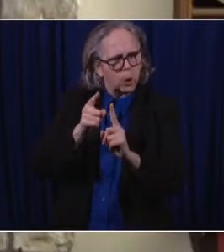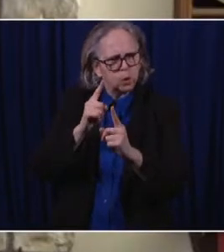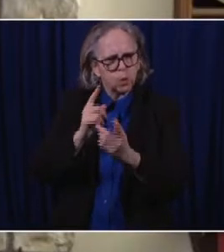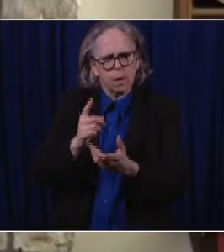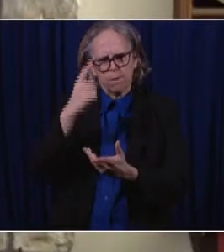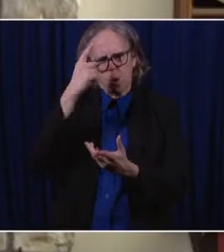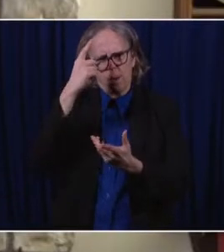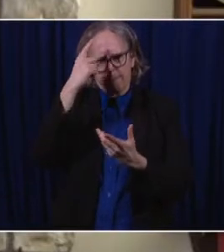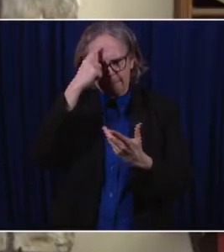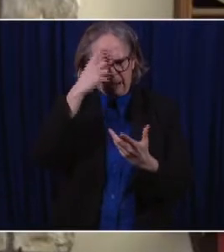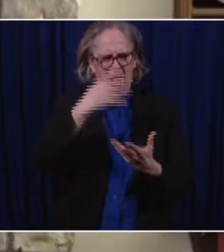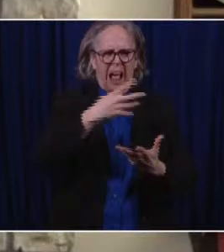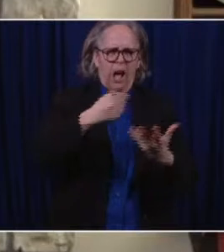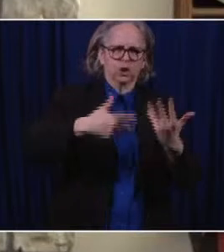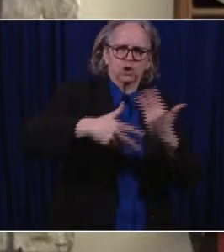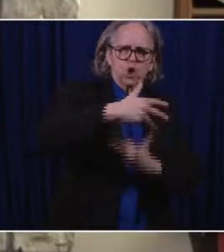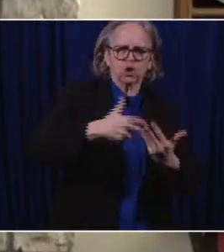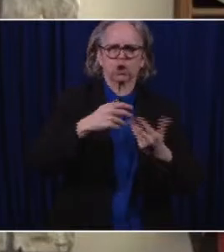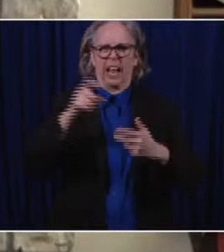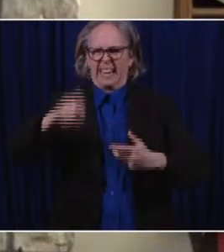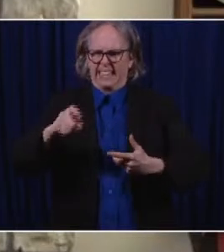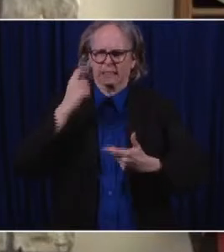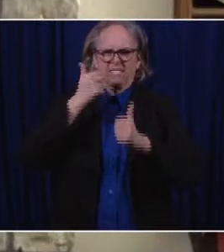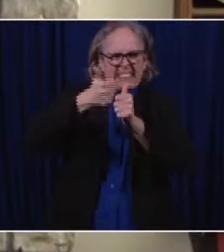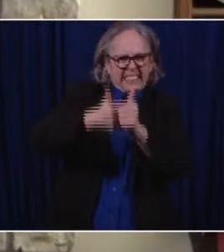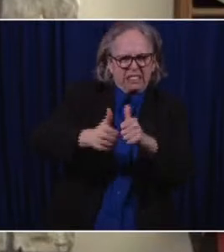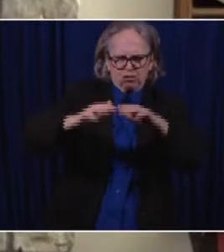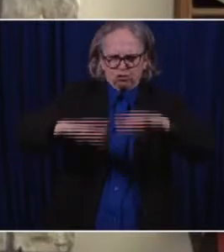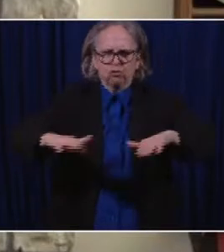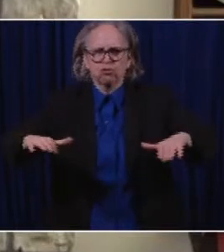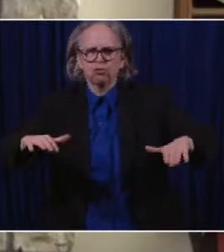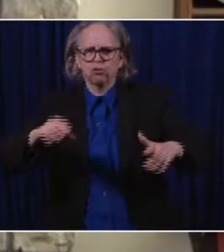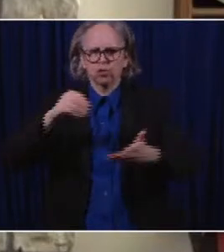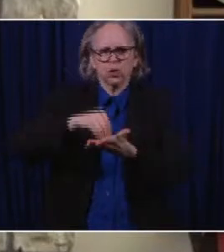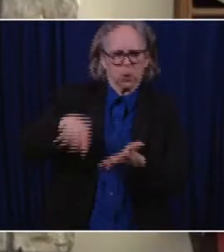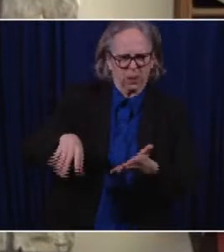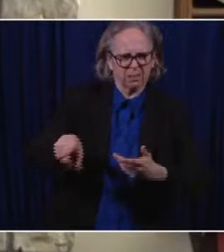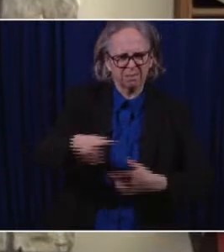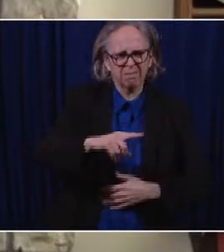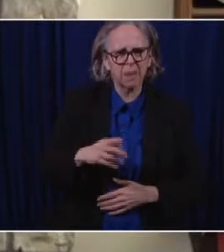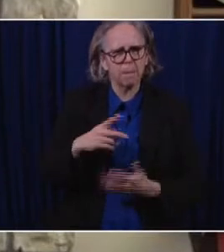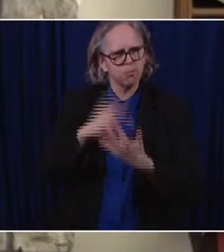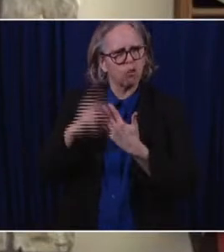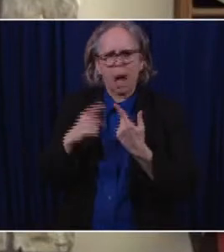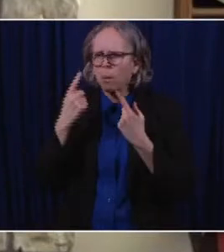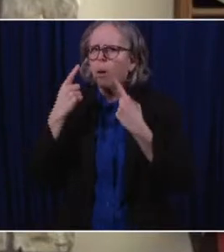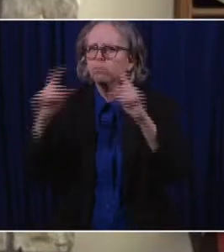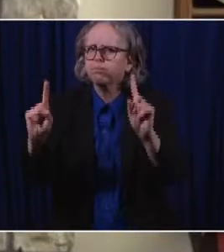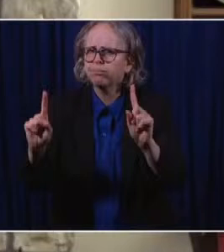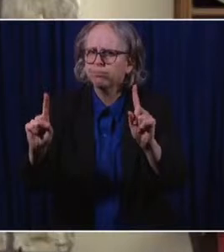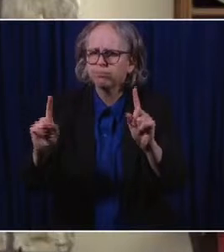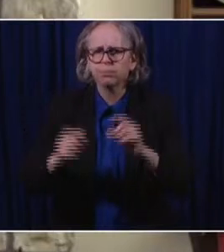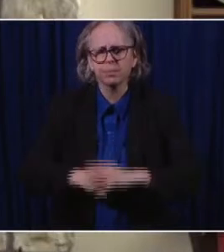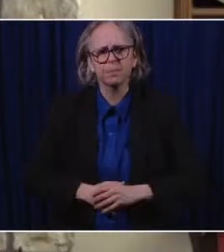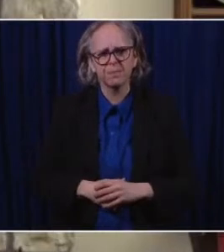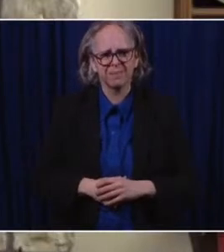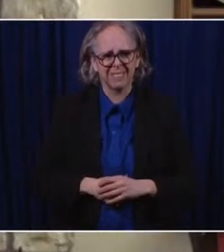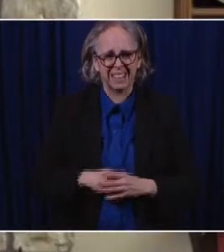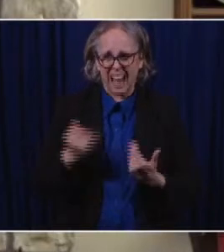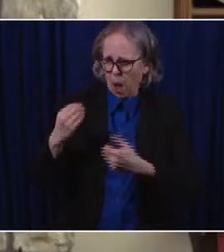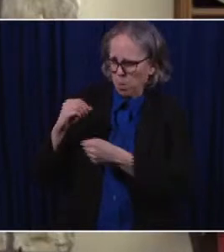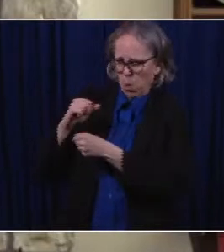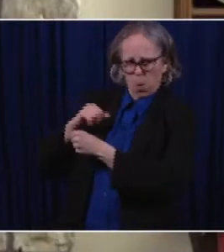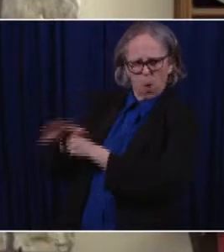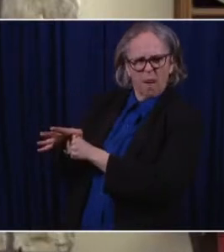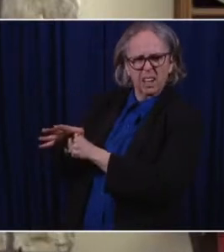classroom learning. These programs work, and because the pandemic has increased the need for this kind of help even more, it